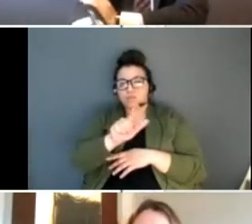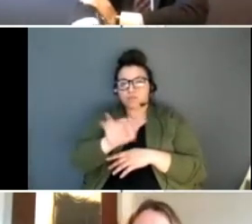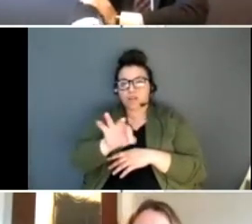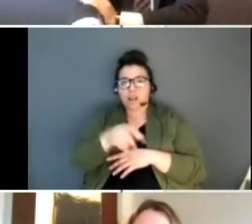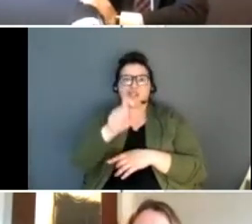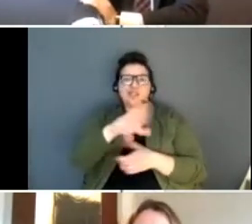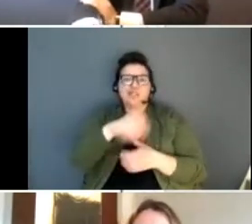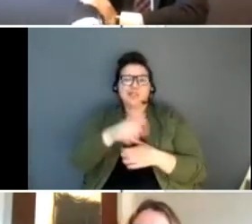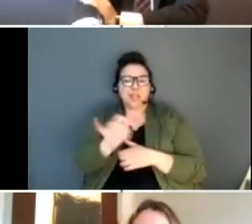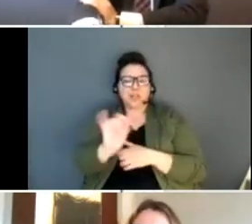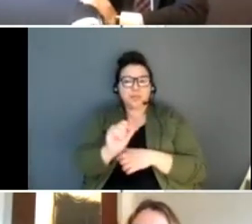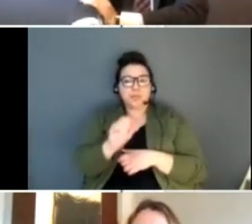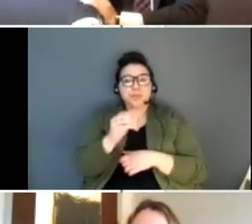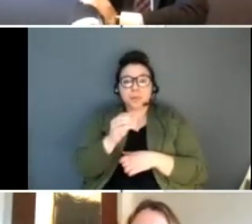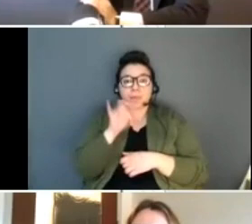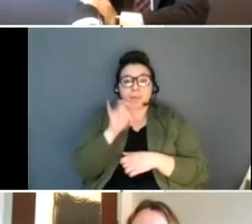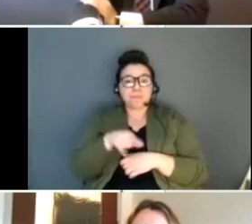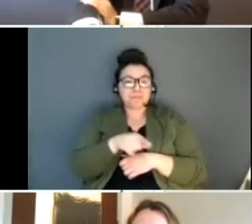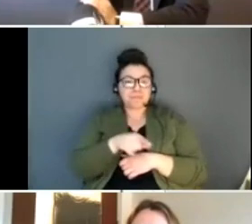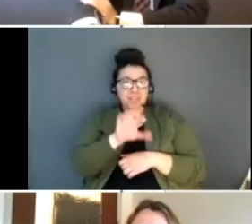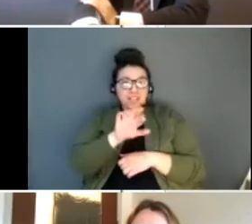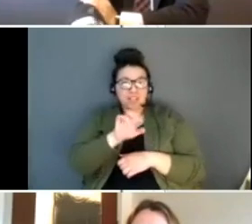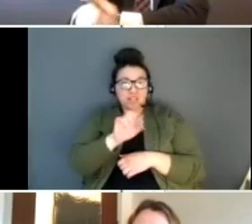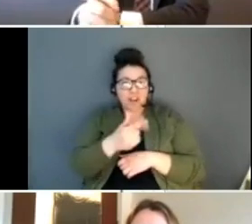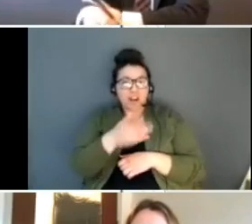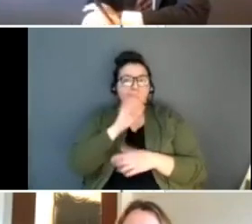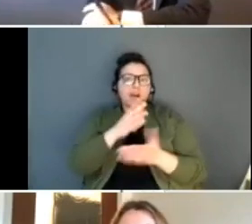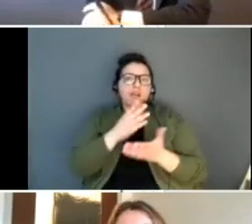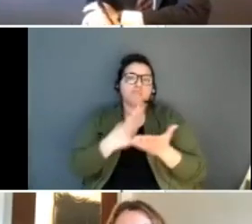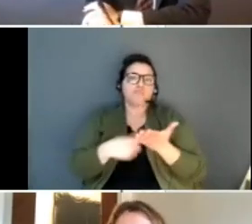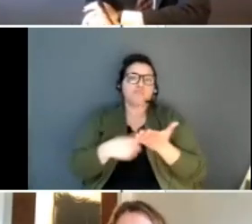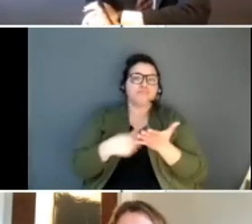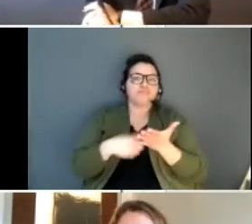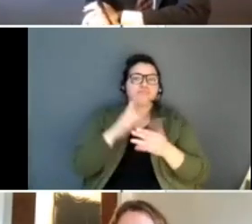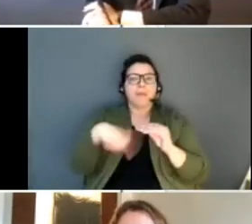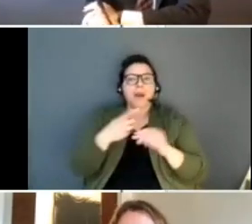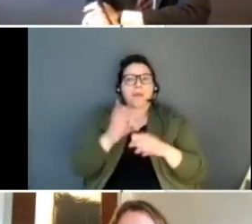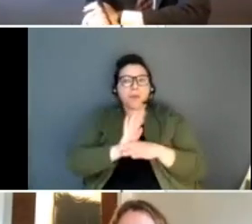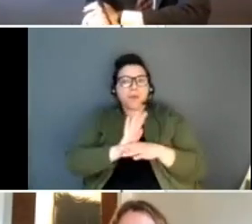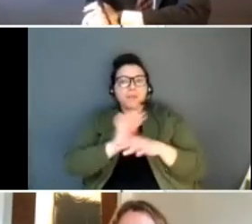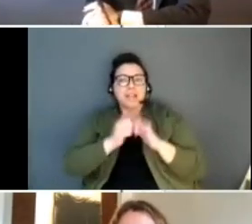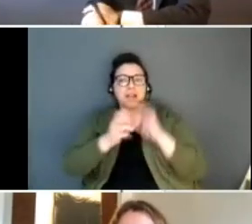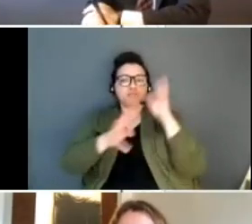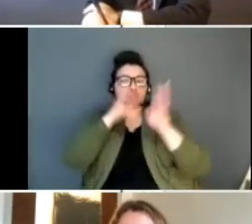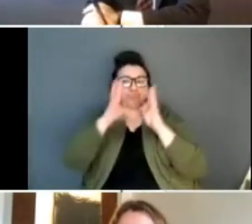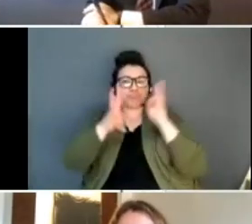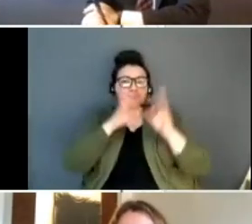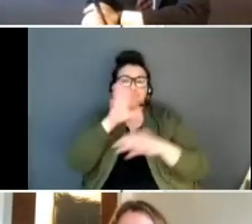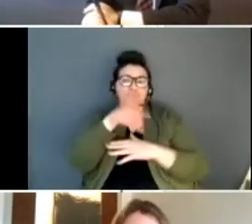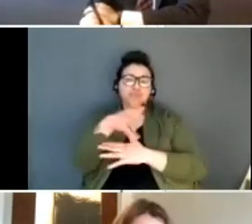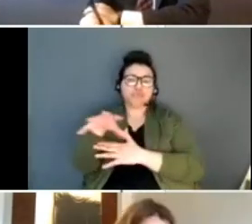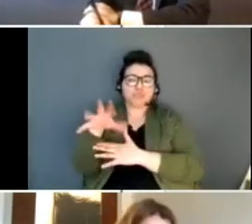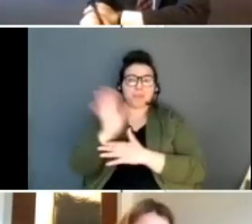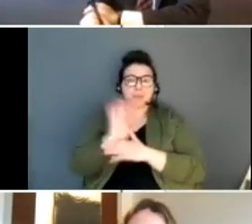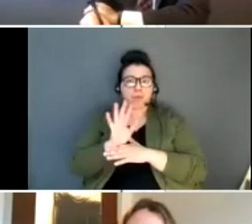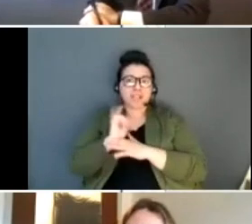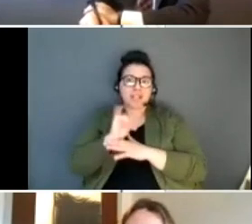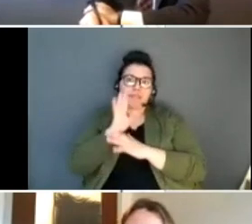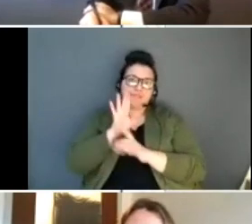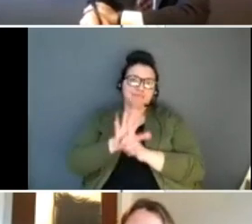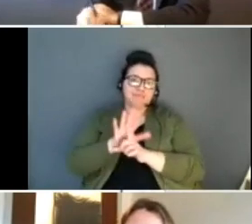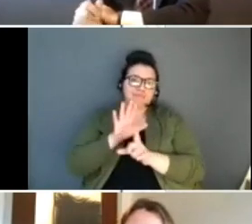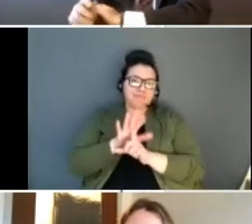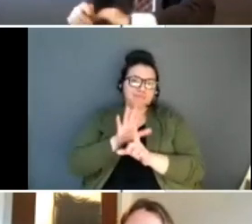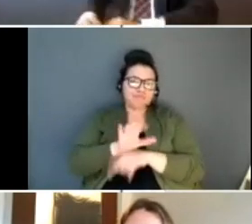made. And so please join us for that. That's going to be a really popular one, I'm sure. And we love to have you for